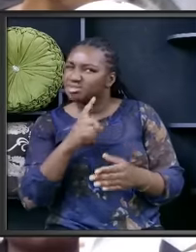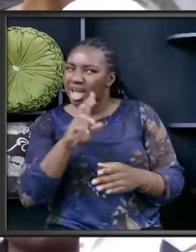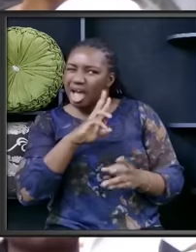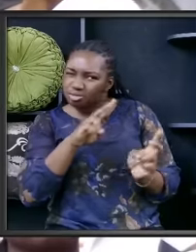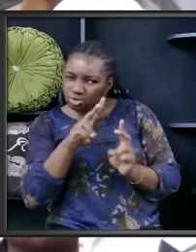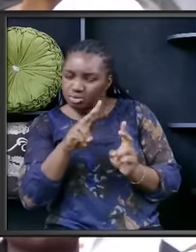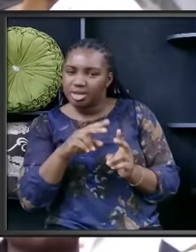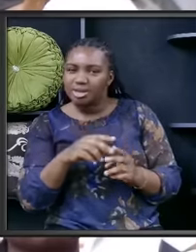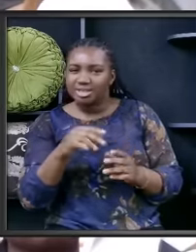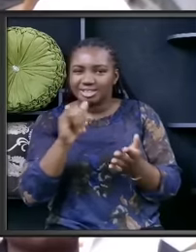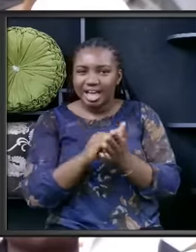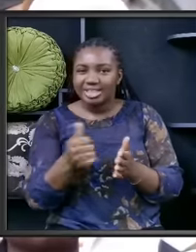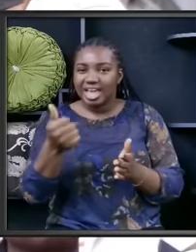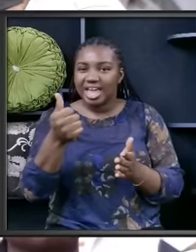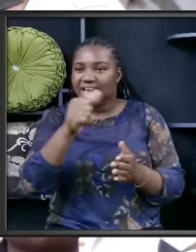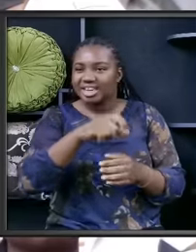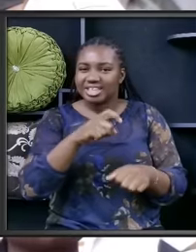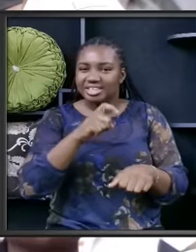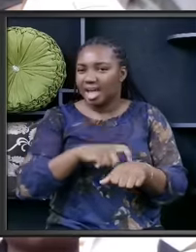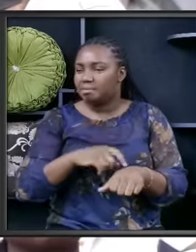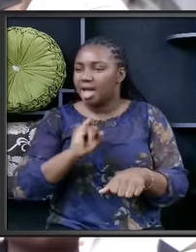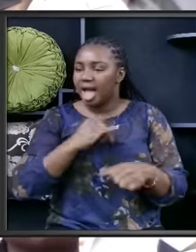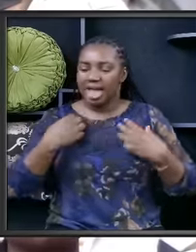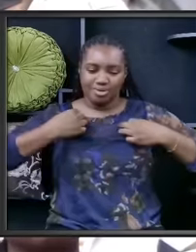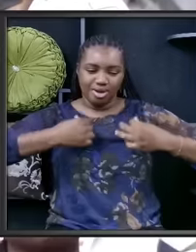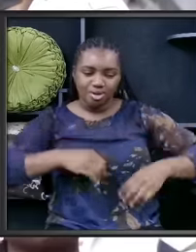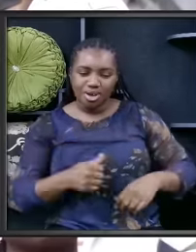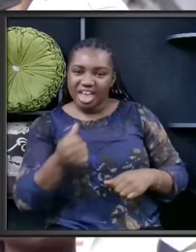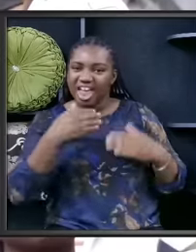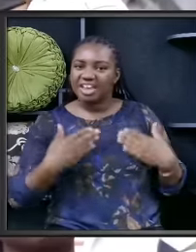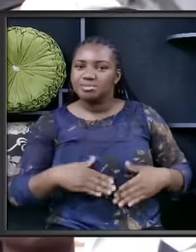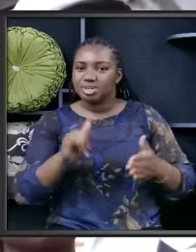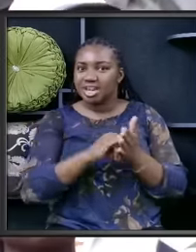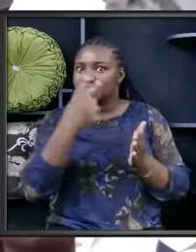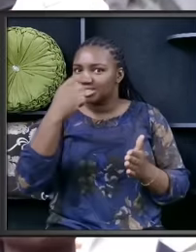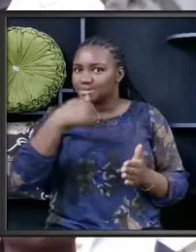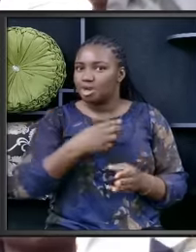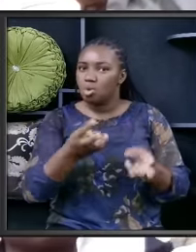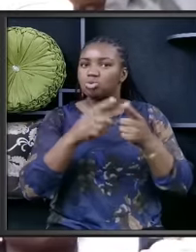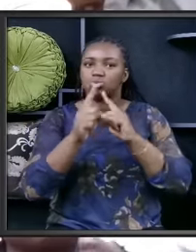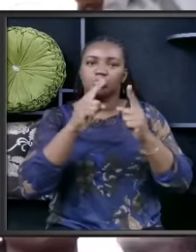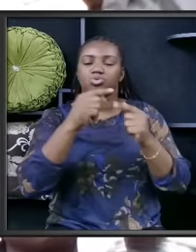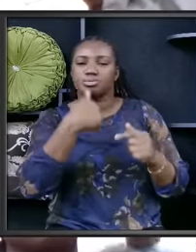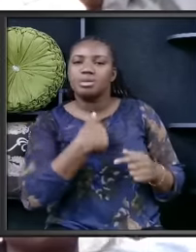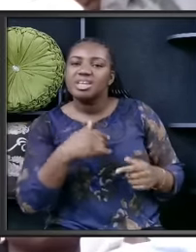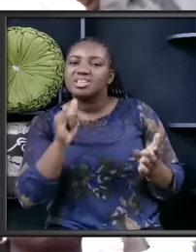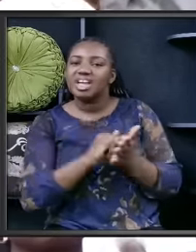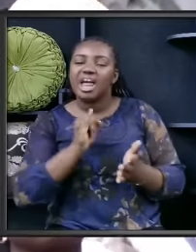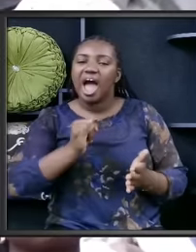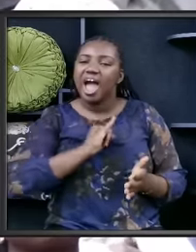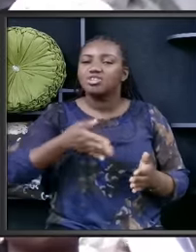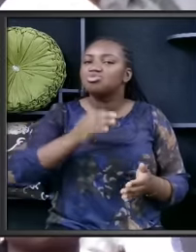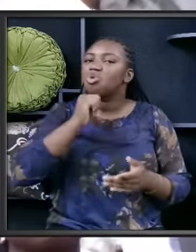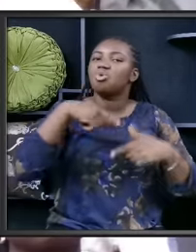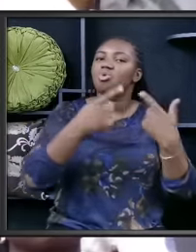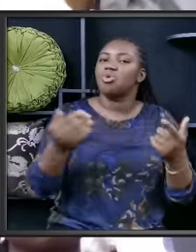I finish dressing, anybody will look at me. He go talk to me. So make I no go again. Now I go report him to you Dr.